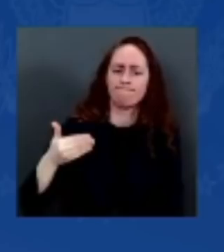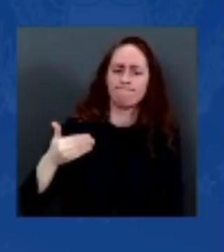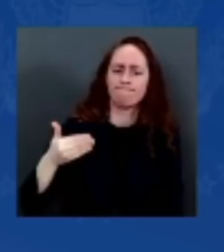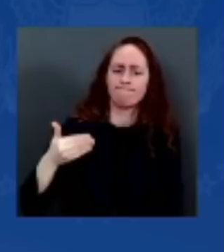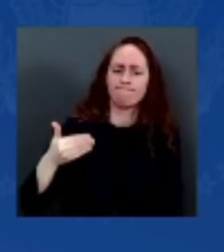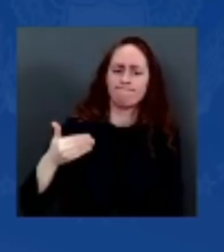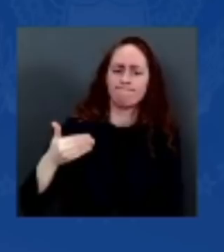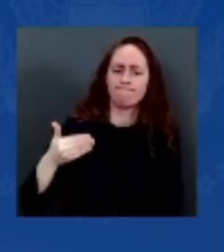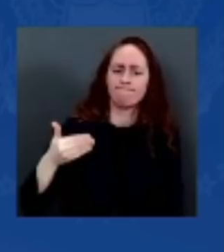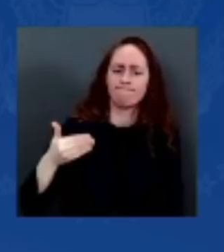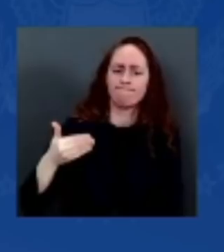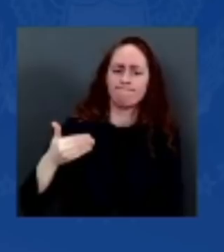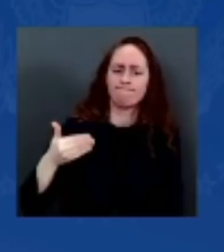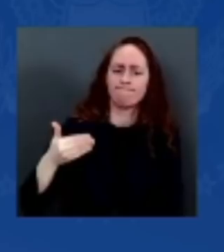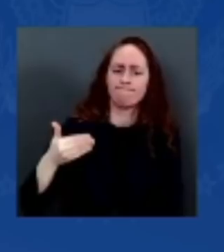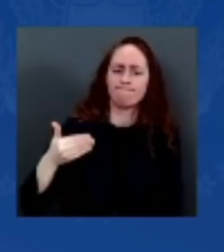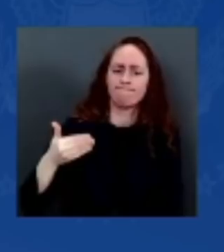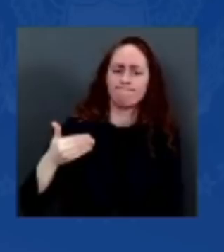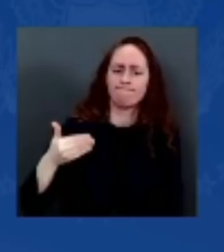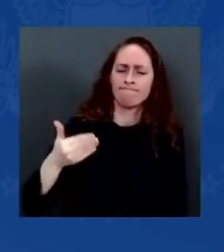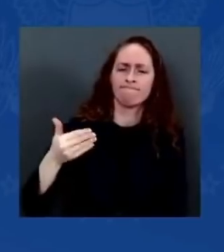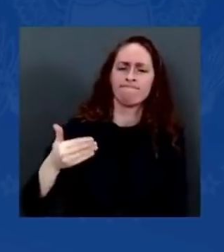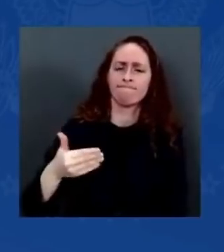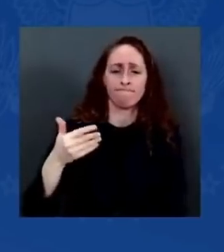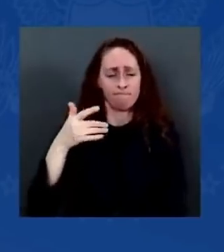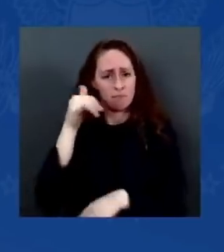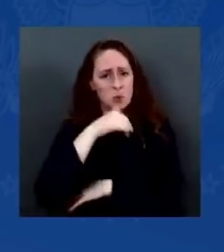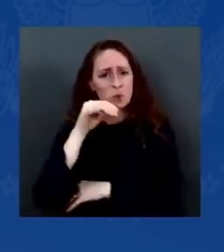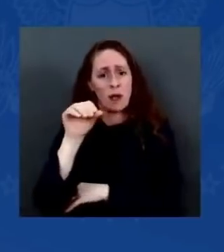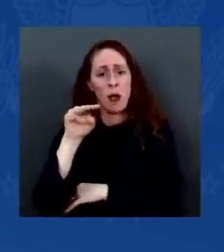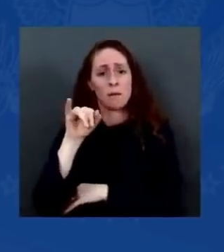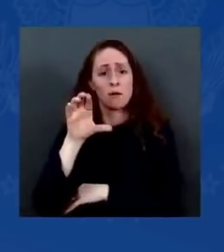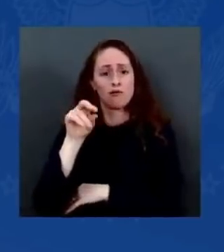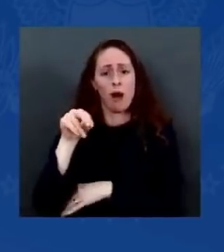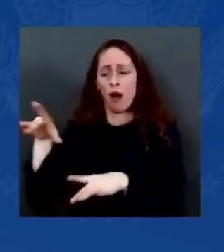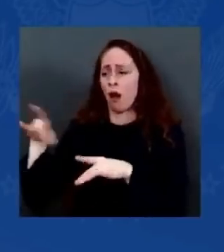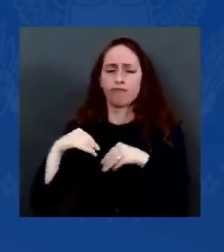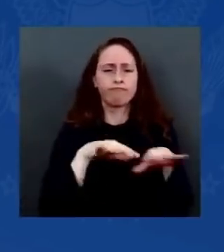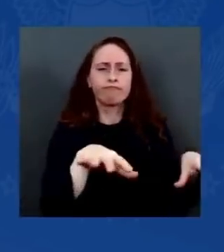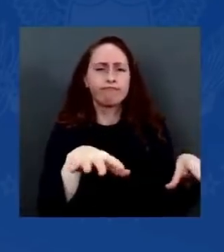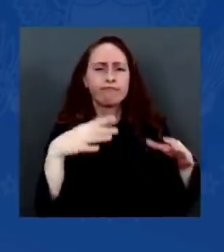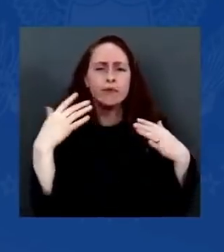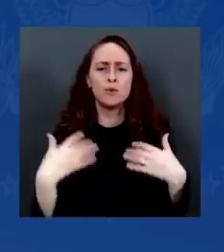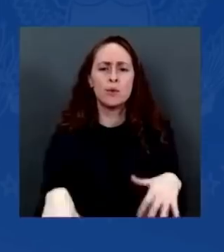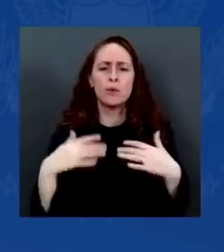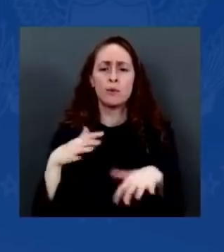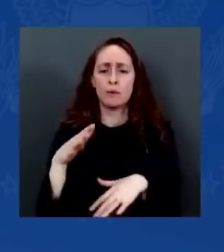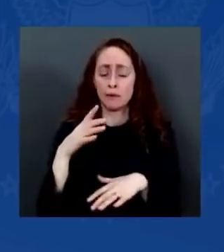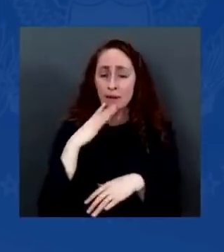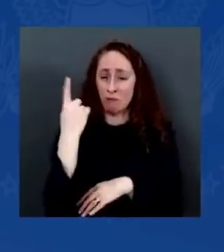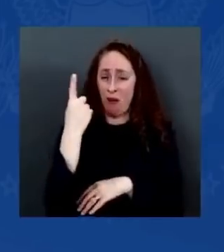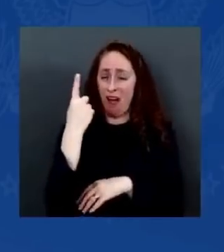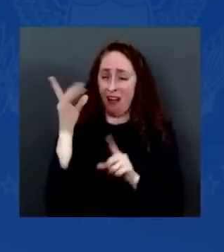it's really horrendous. This is a bad presentation by Biden. That means we need more testing. And on that score, we're now where